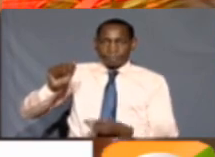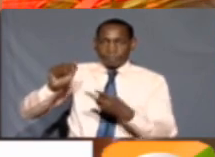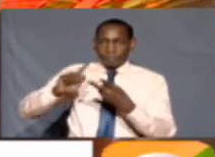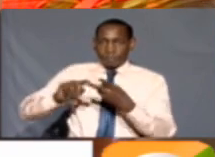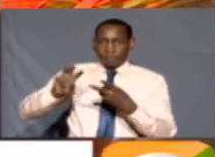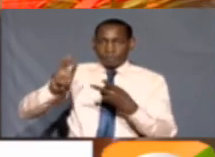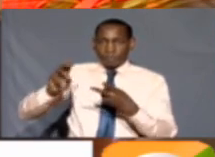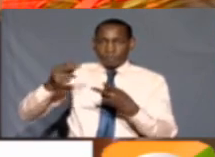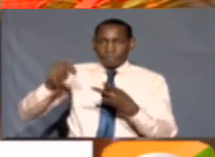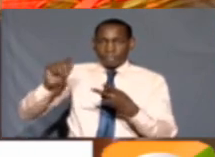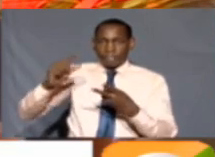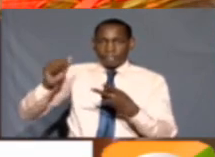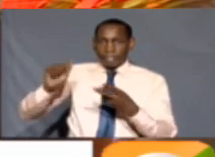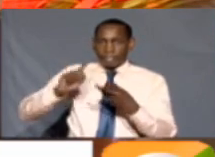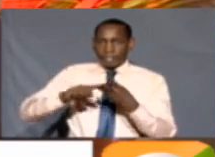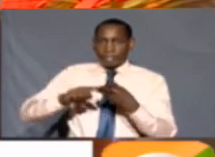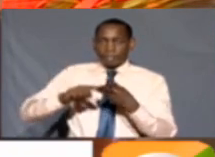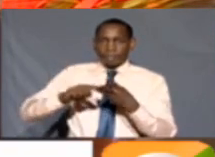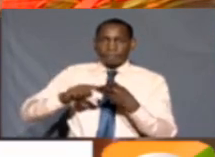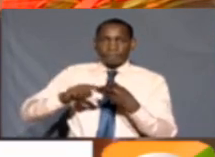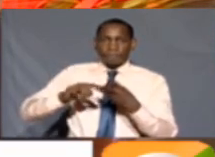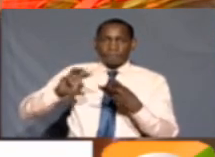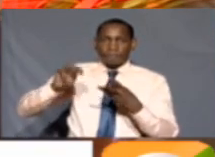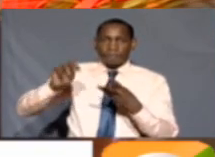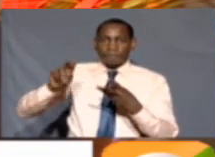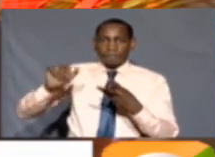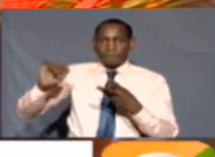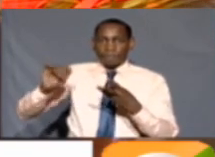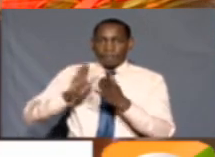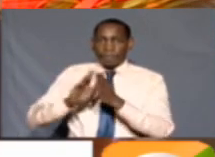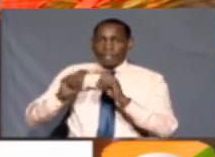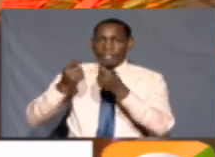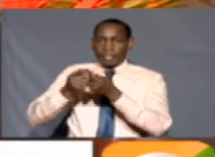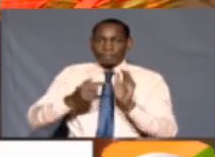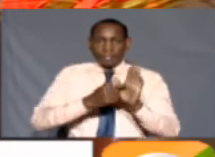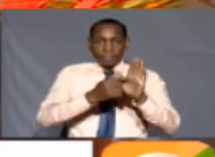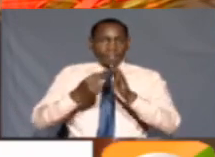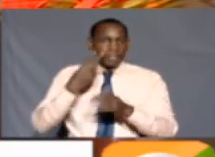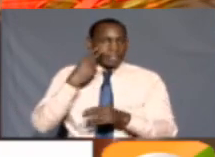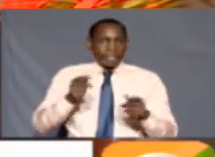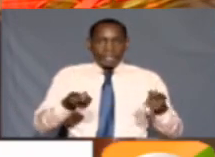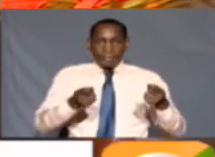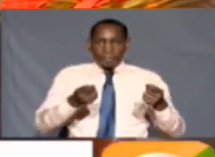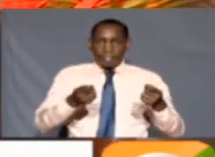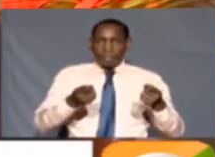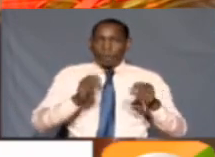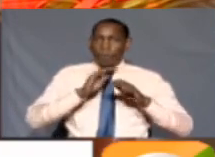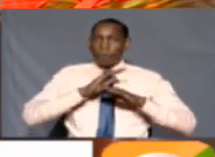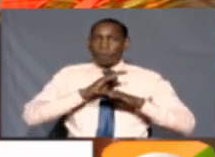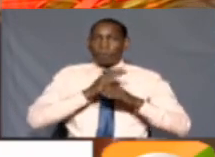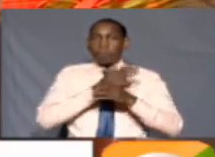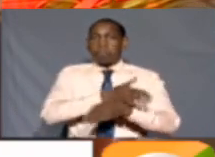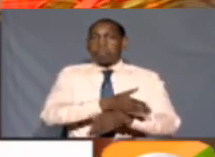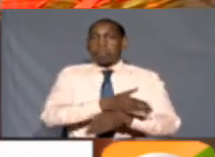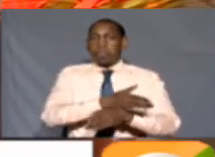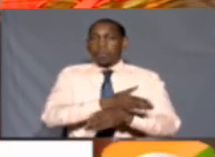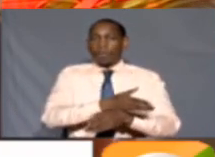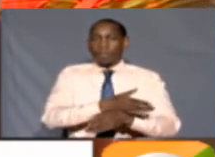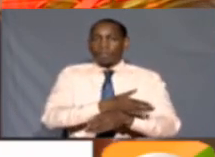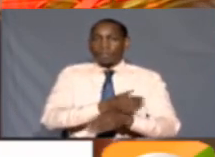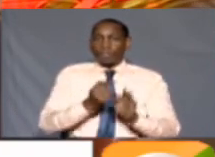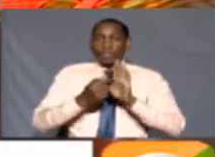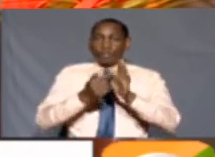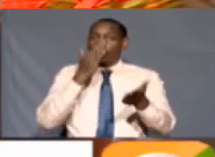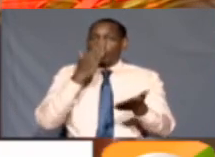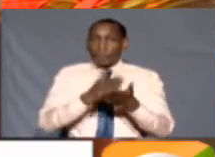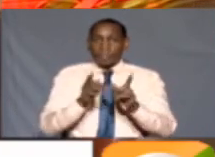Wahiga, Jamila, and the team at Citizen for breaking the story, because we have seen in the press a greater reluctance to actually tell the truth